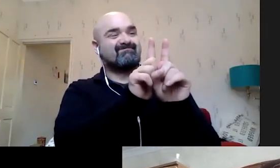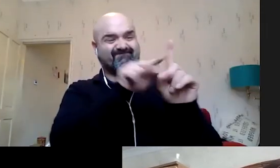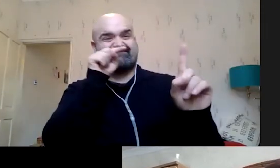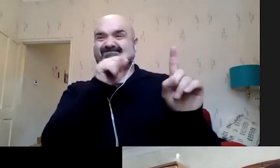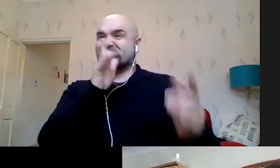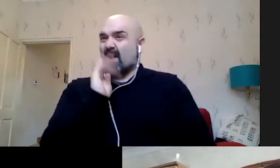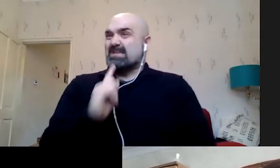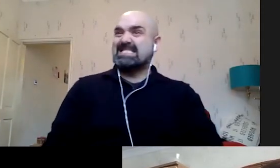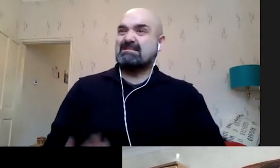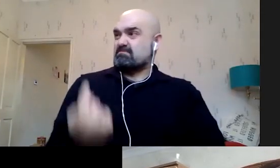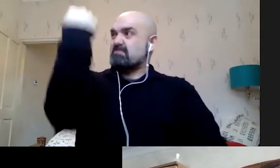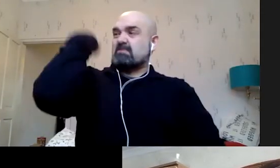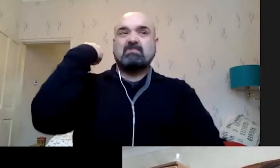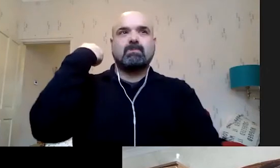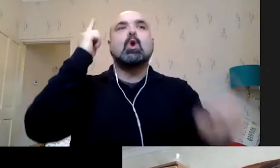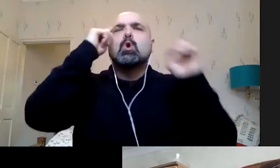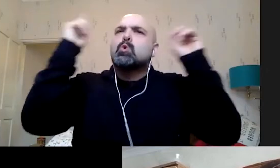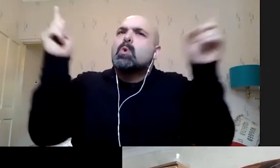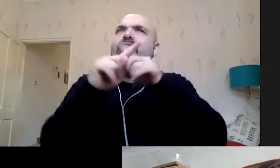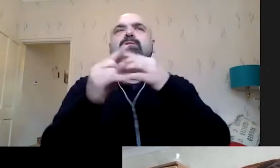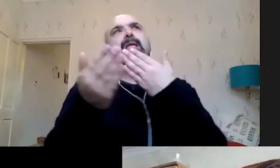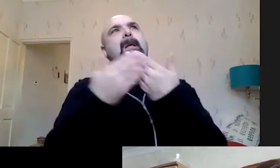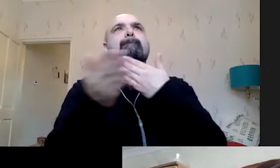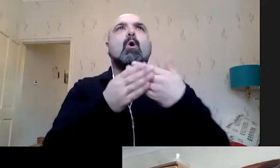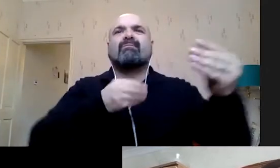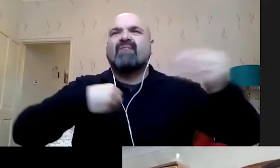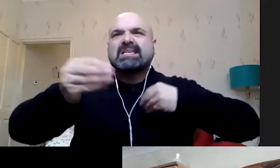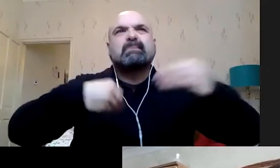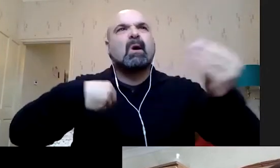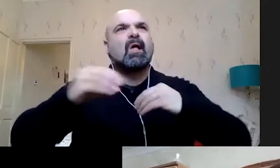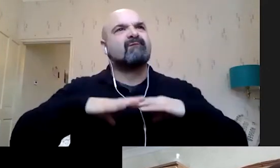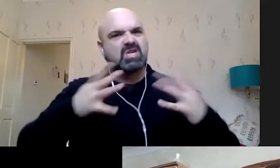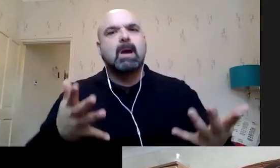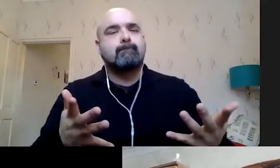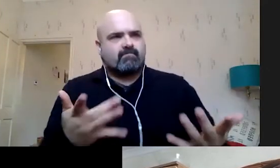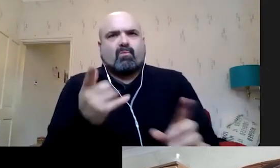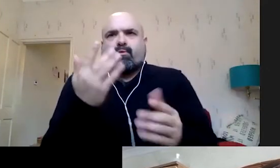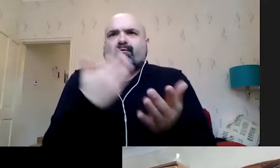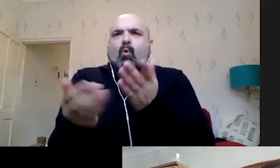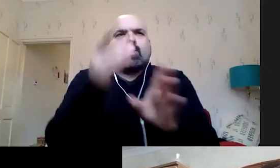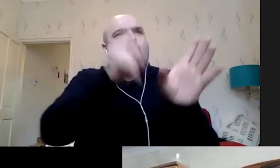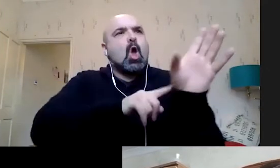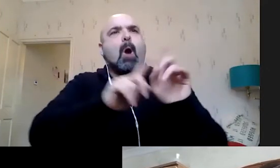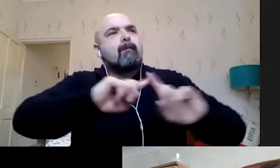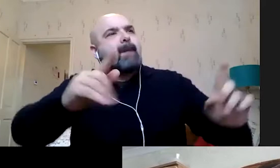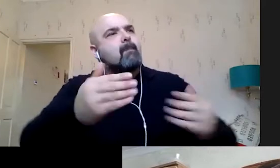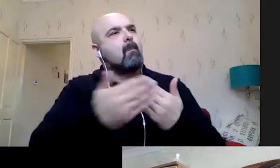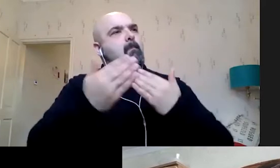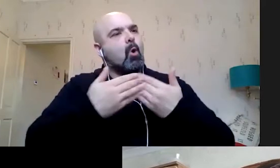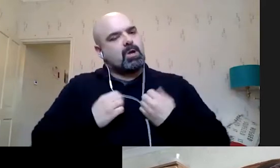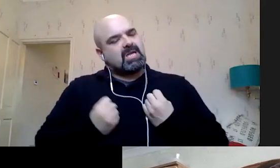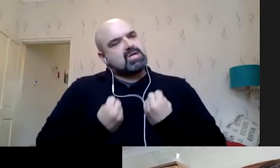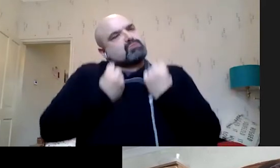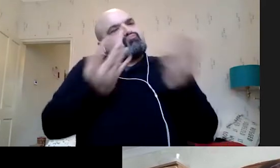saw. University, there was a bit more freedom. There was obviously young people were a bit more able to express